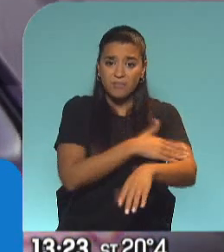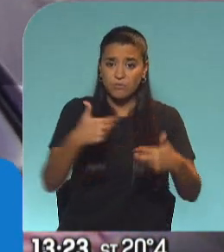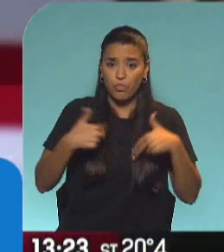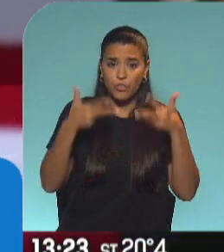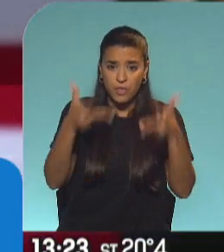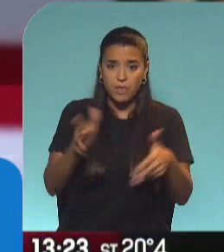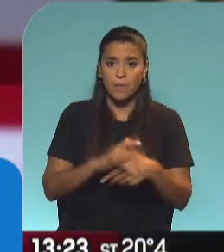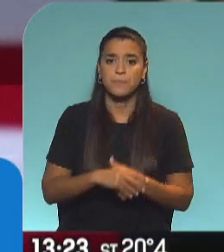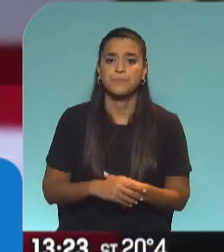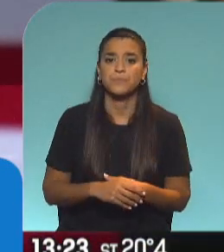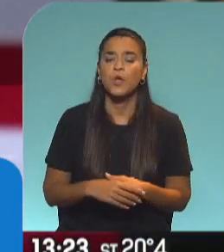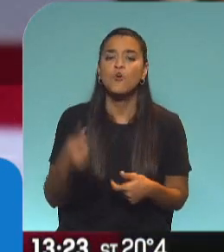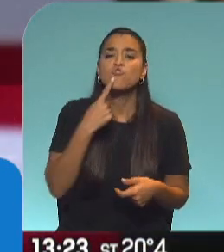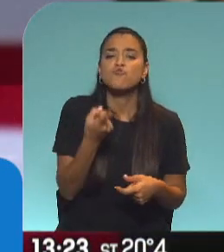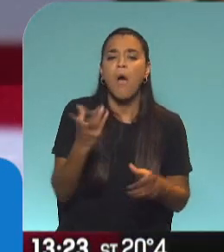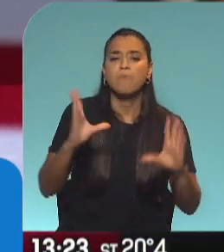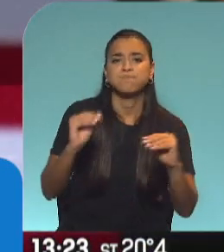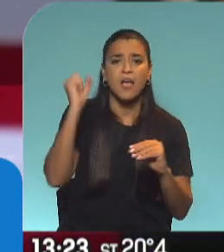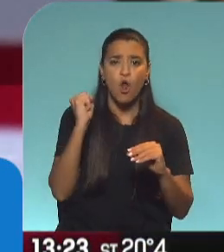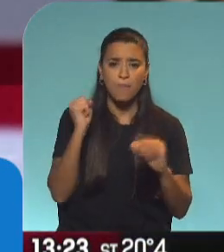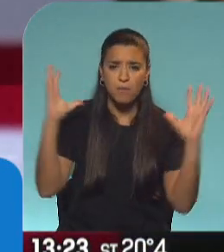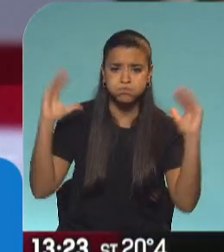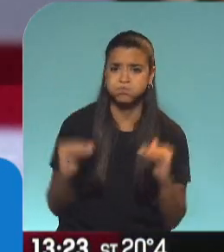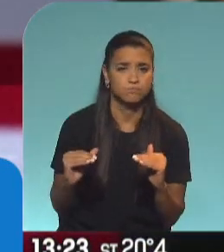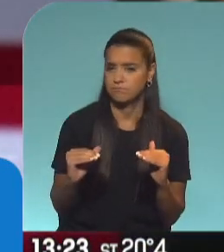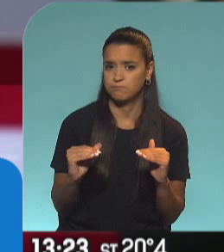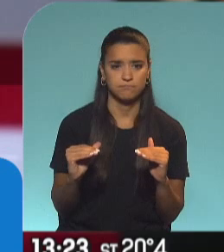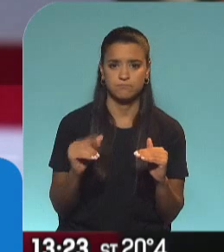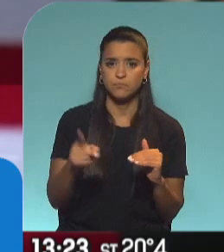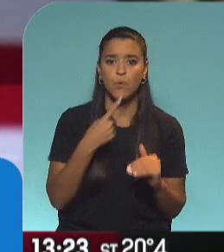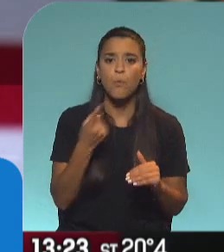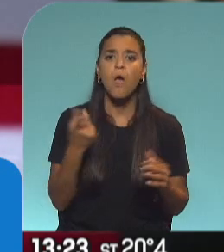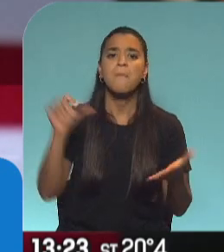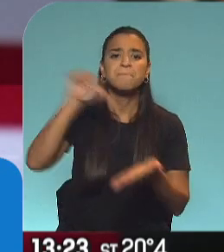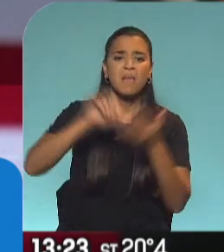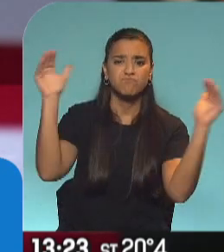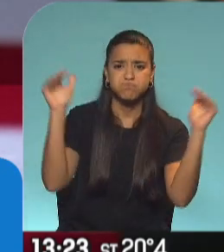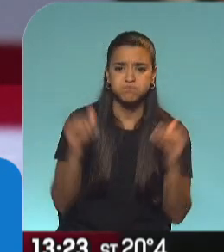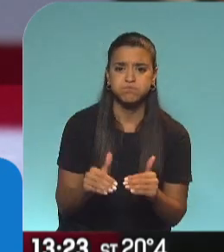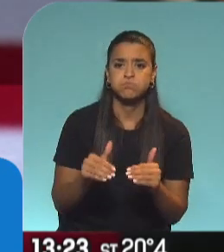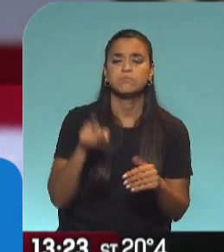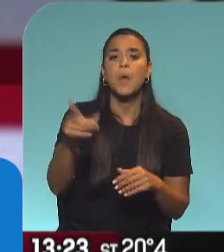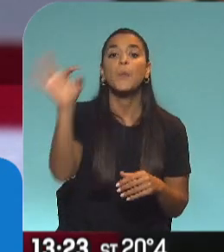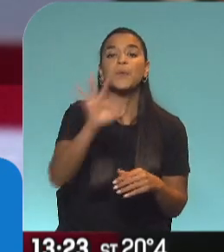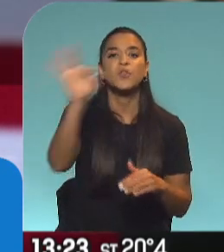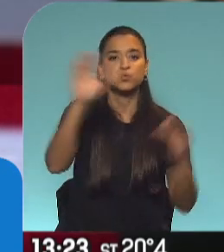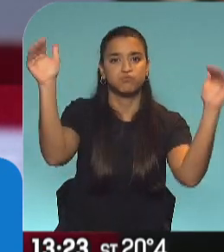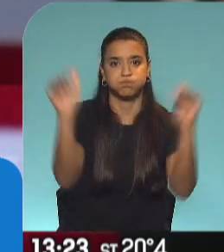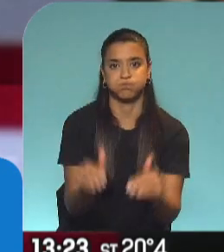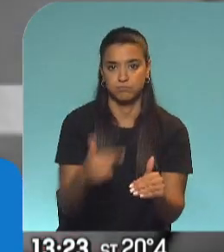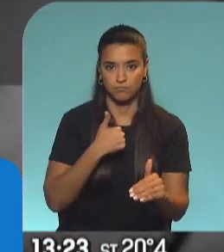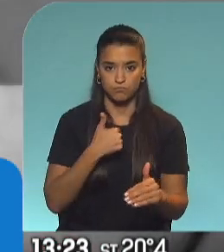before. I'm not going to shut down the economy. I'm not going to shut down the country, but I'm going to shut down the